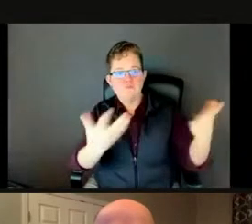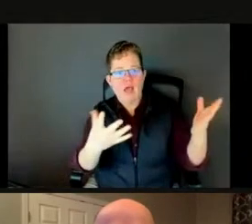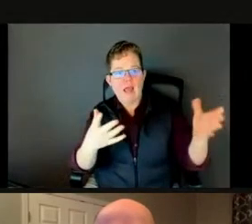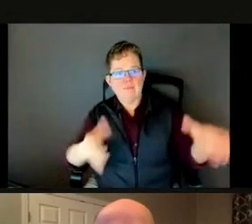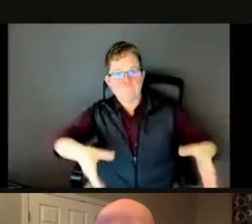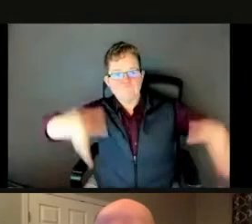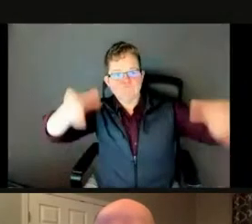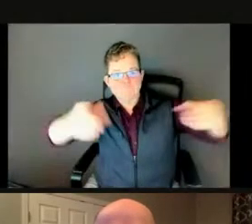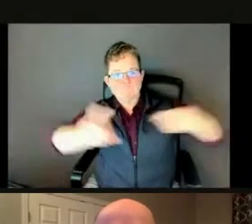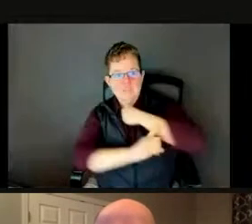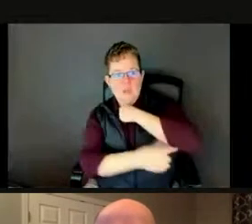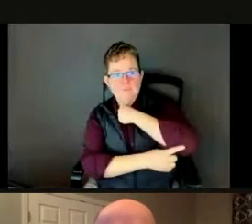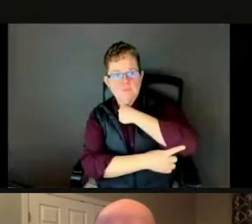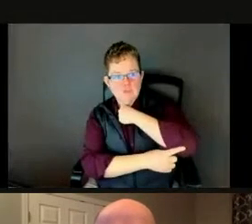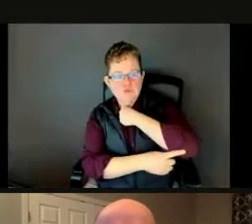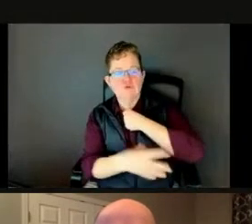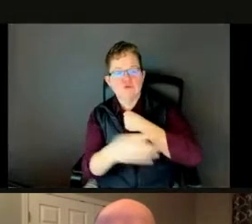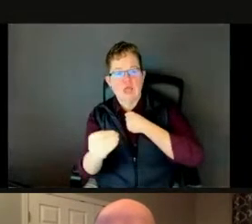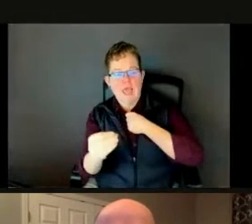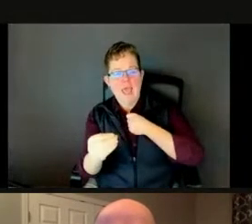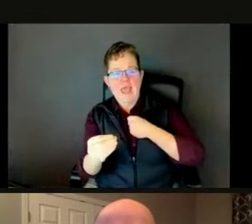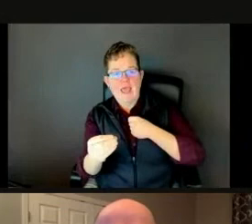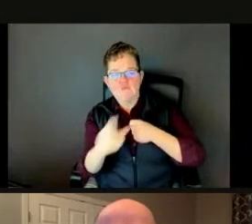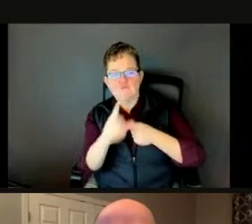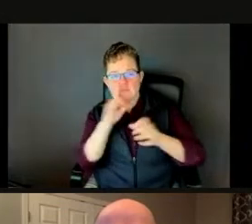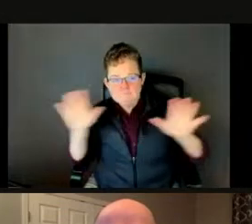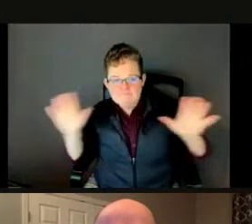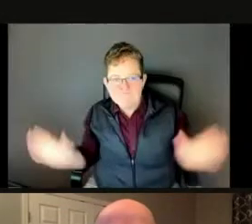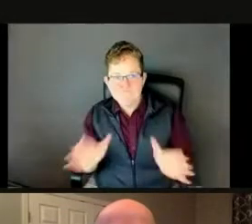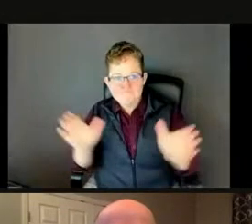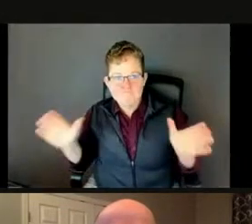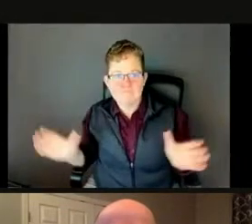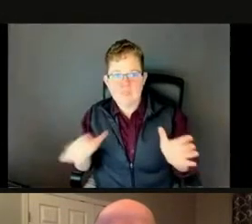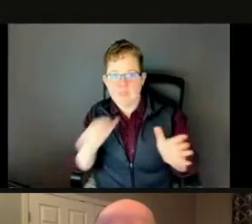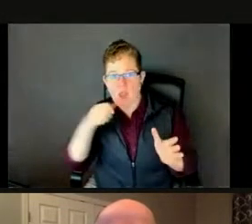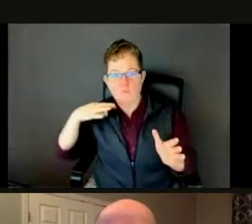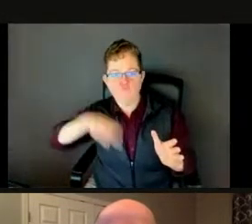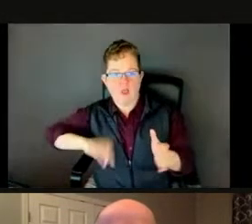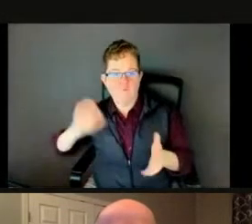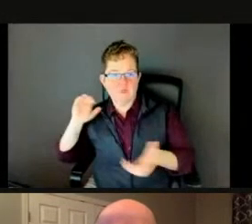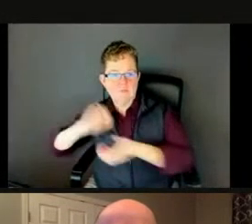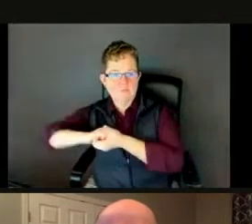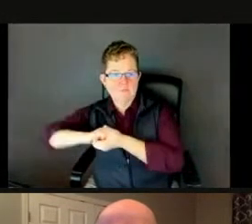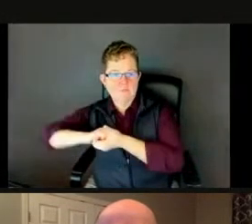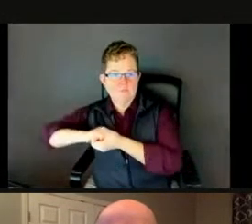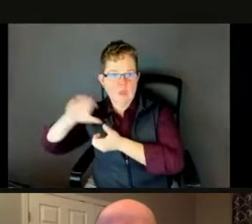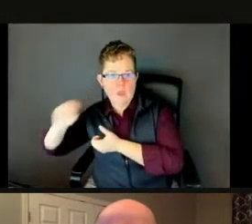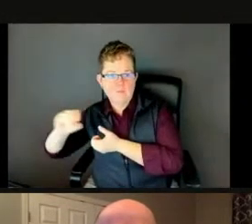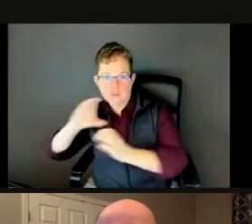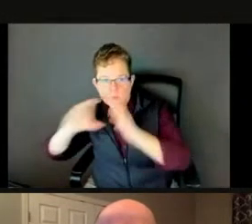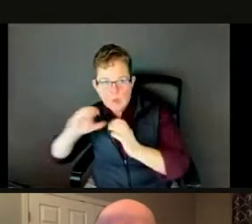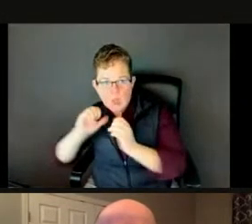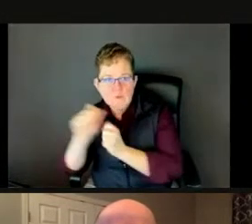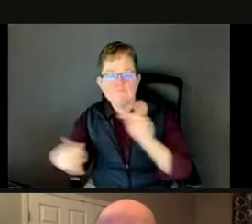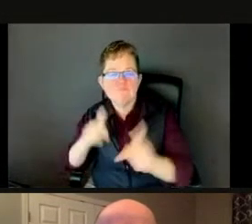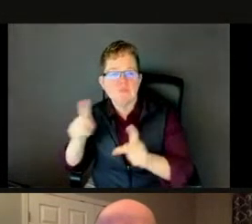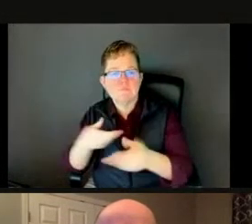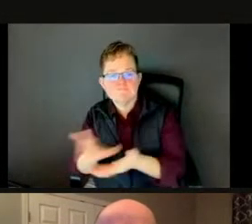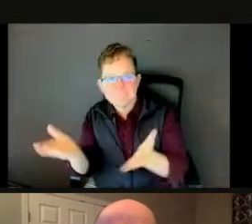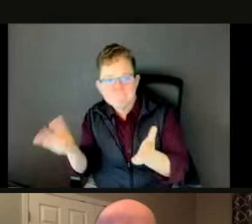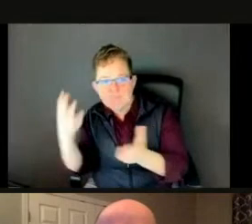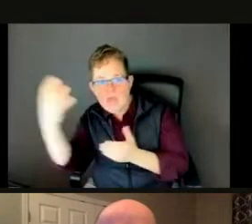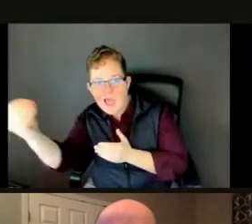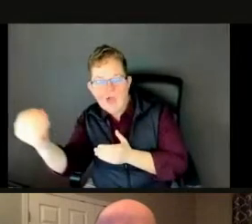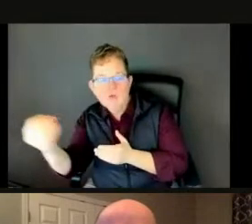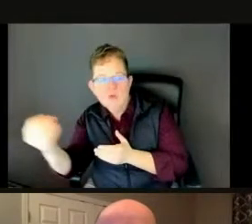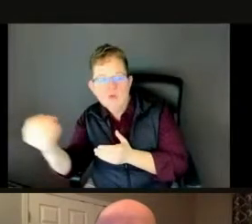dumpster, and I think a real full court press with our nonprofit partners to help communicate with folks about,